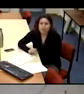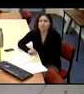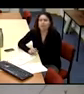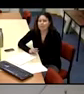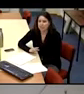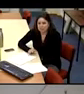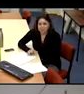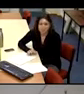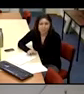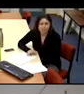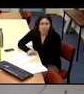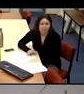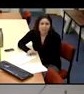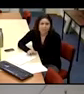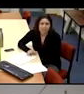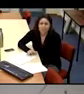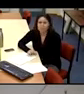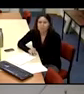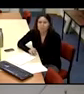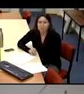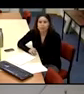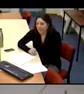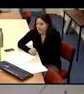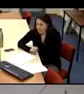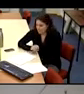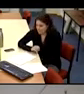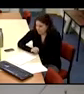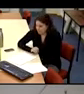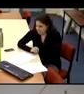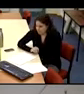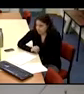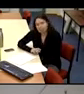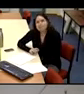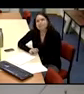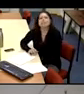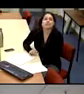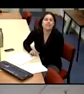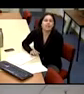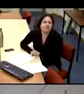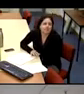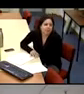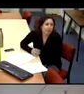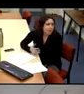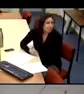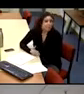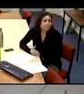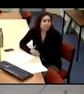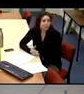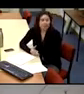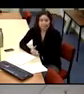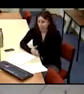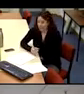the world's currently facing the biggest refugee crisis since World War II, with unprecedented numbers of people